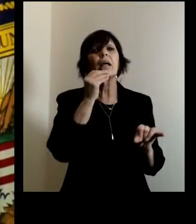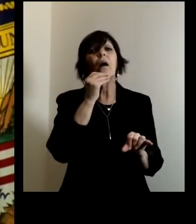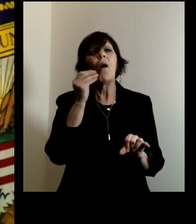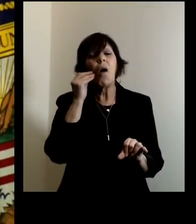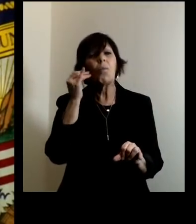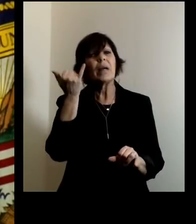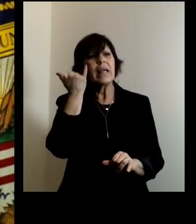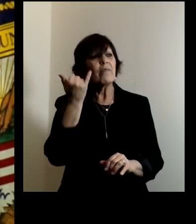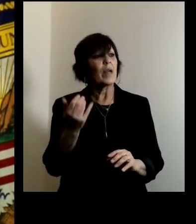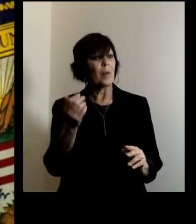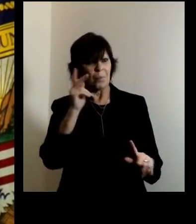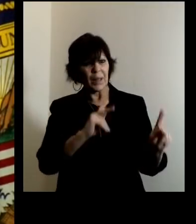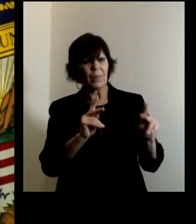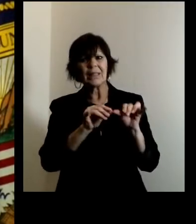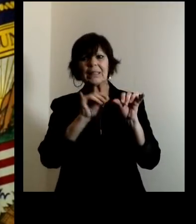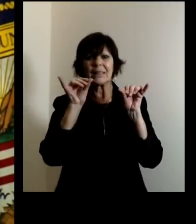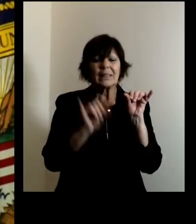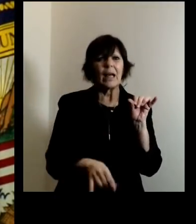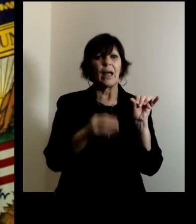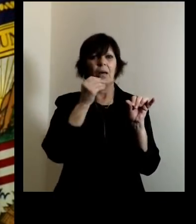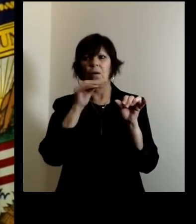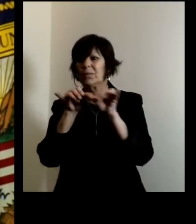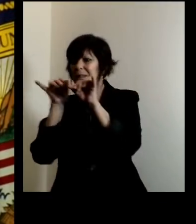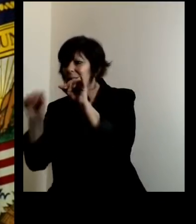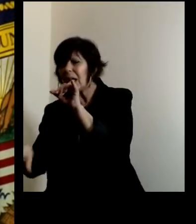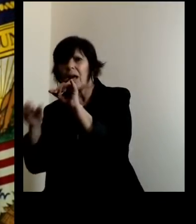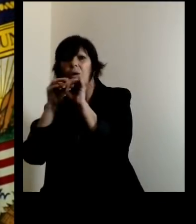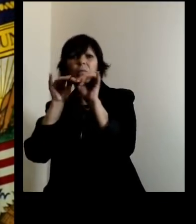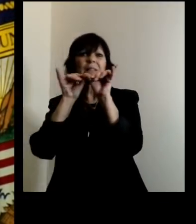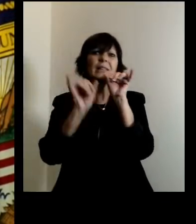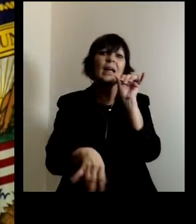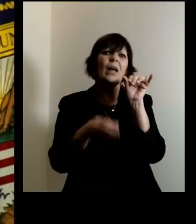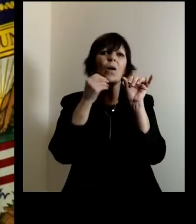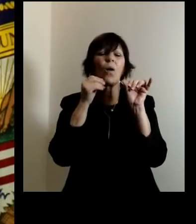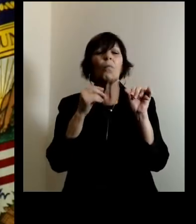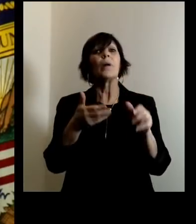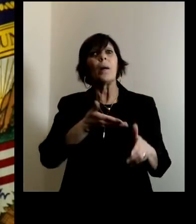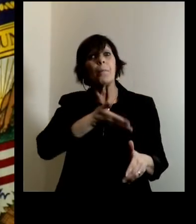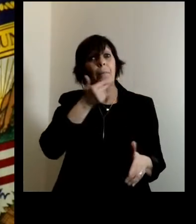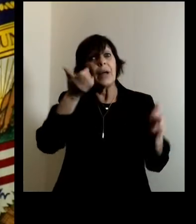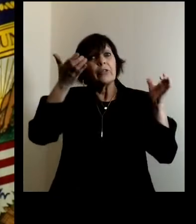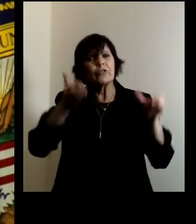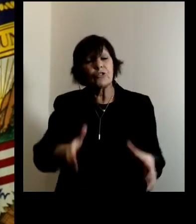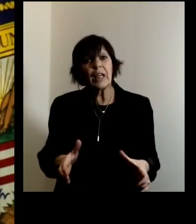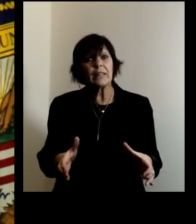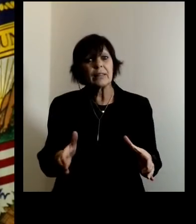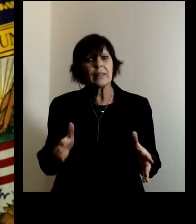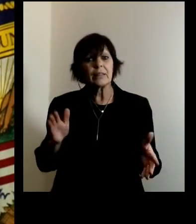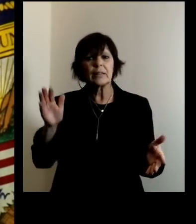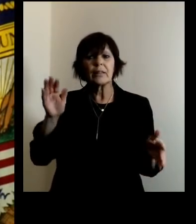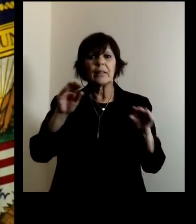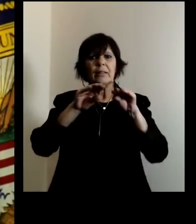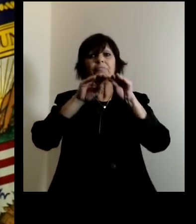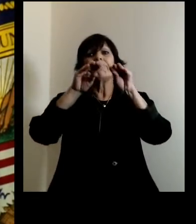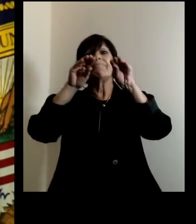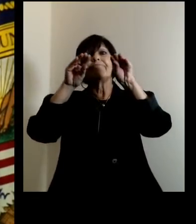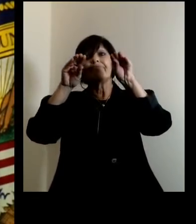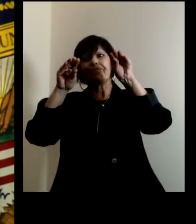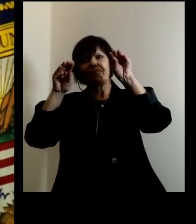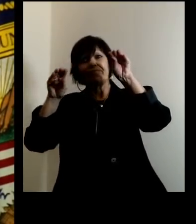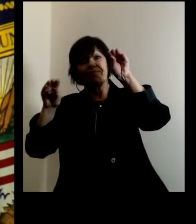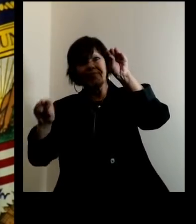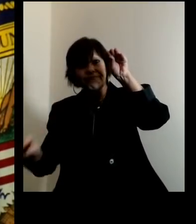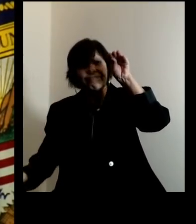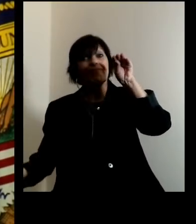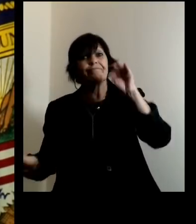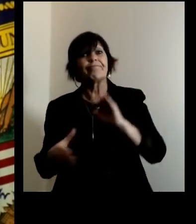people do that, if they stay home and they stay within their immediate family, I think we have a much better chance of getting through, and as Dr. Winkelstein's